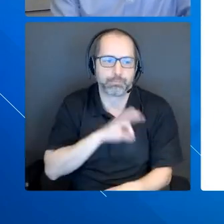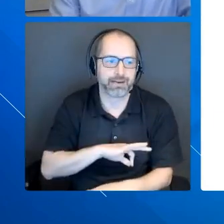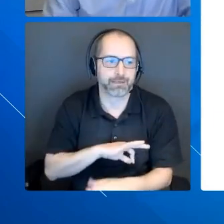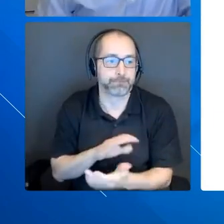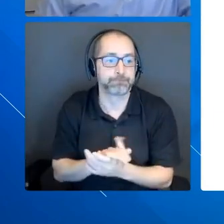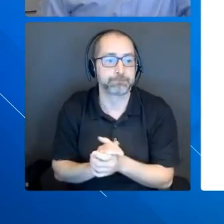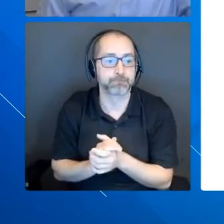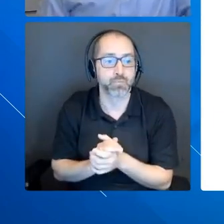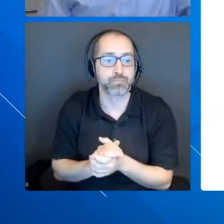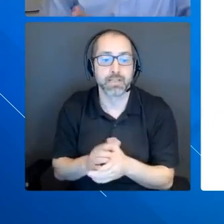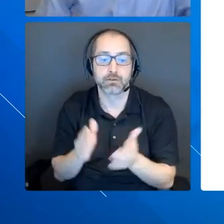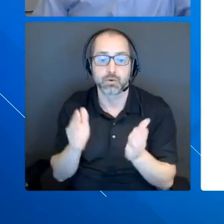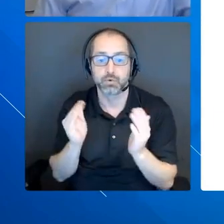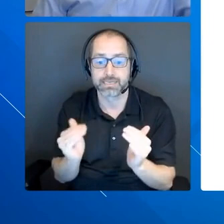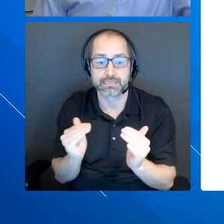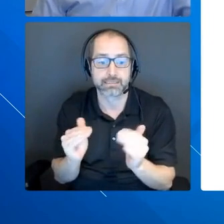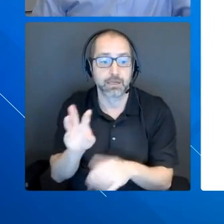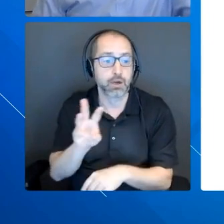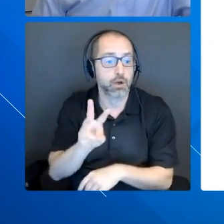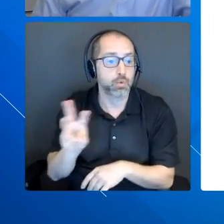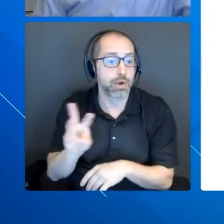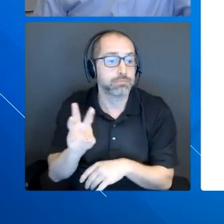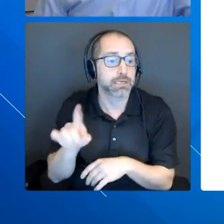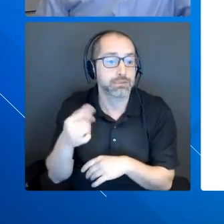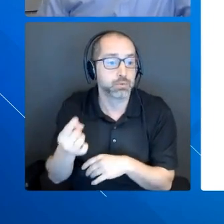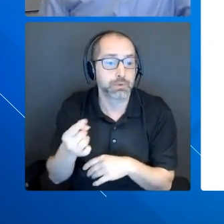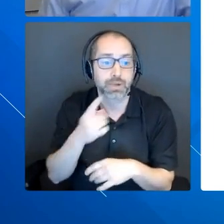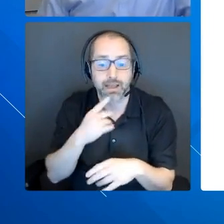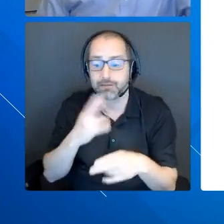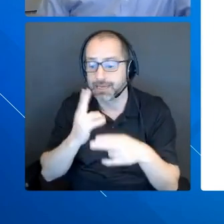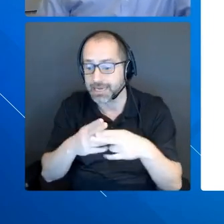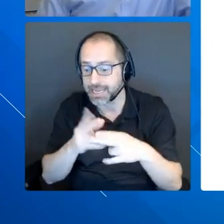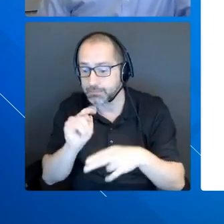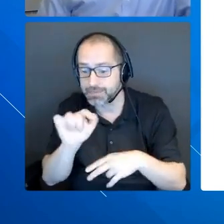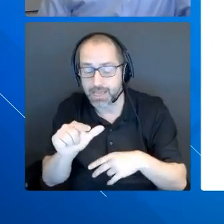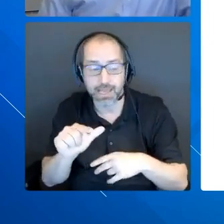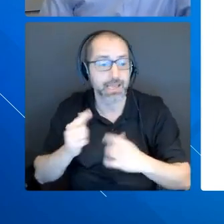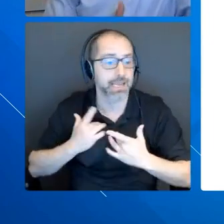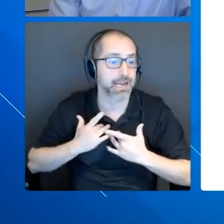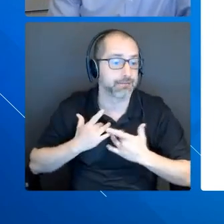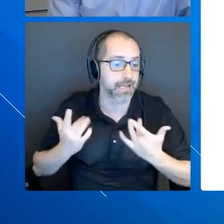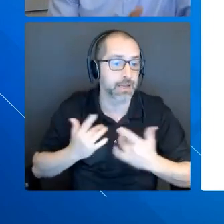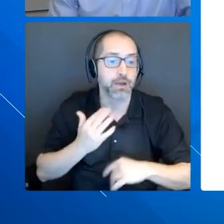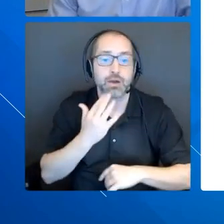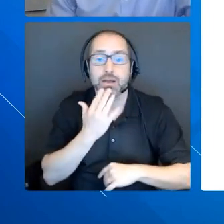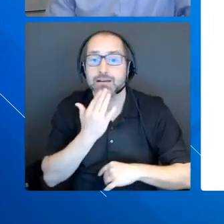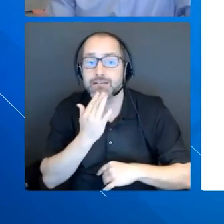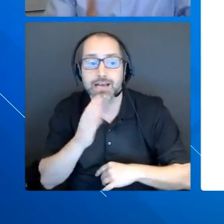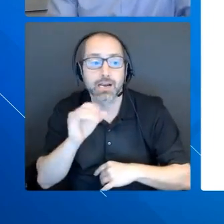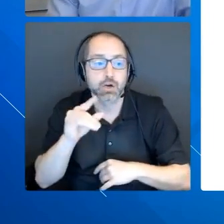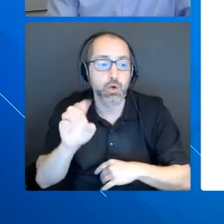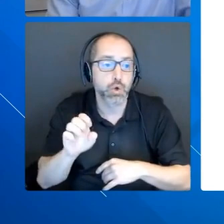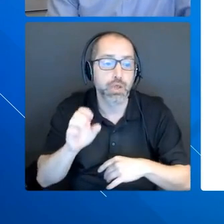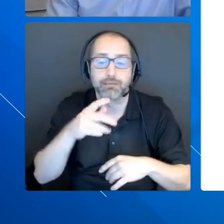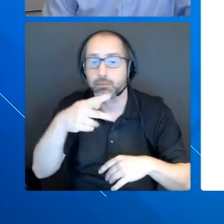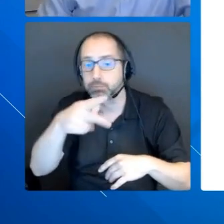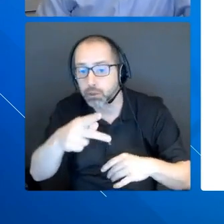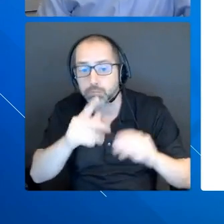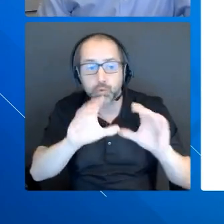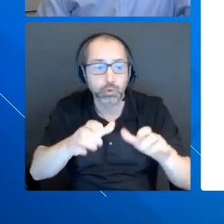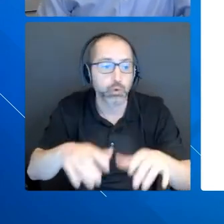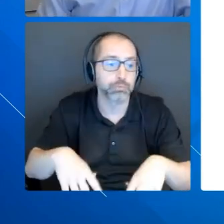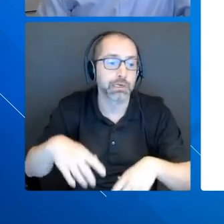websites. Here we have a name tag in an event, these color-coded breakout groups. There's the purple group, there's the red group, there's the green